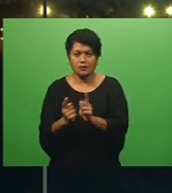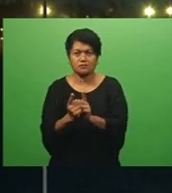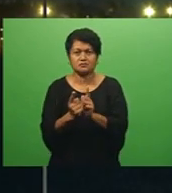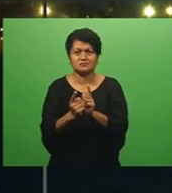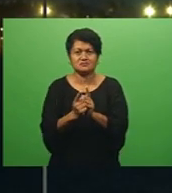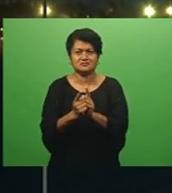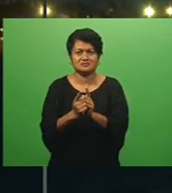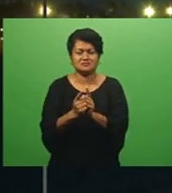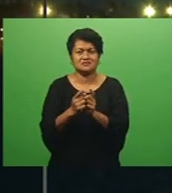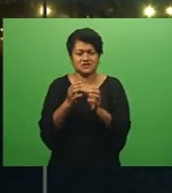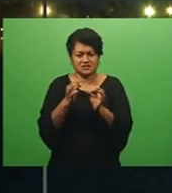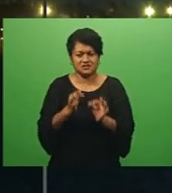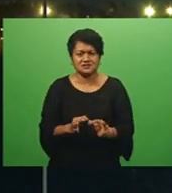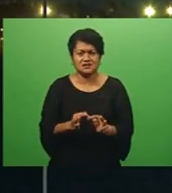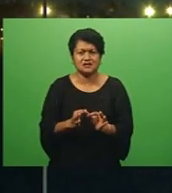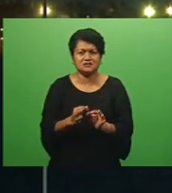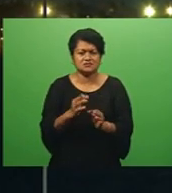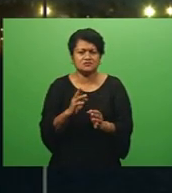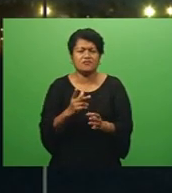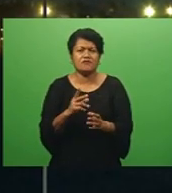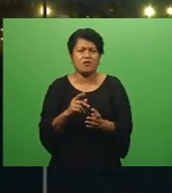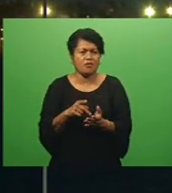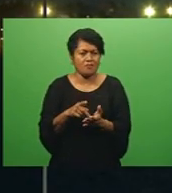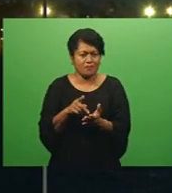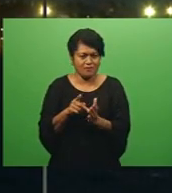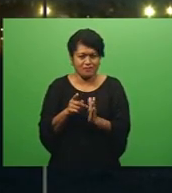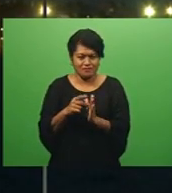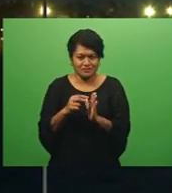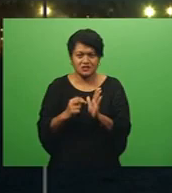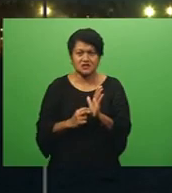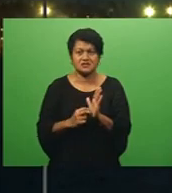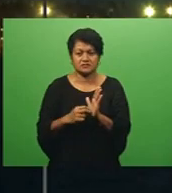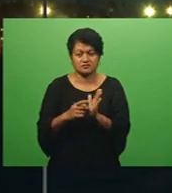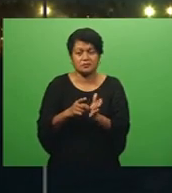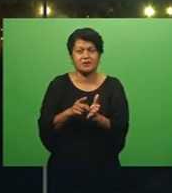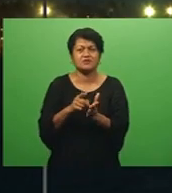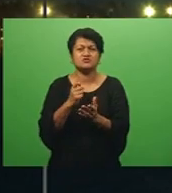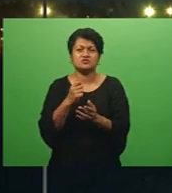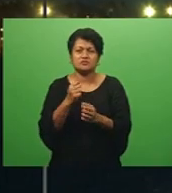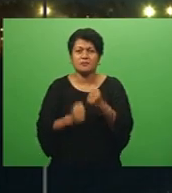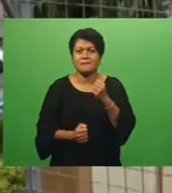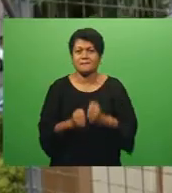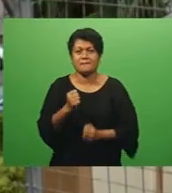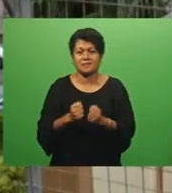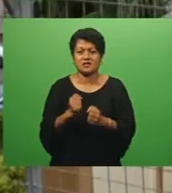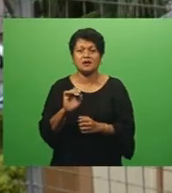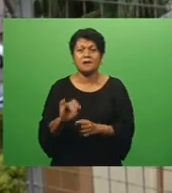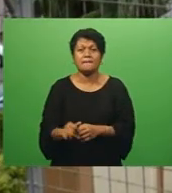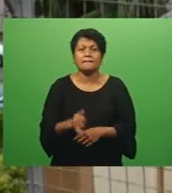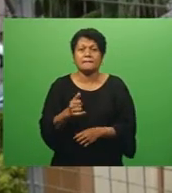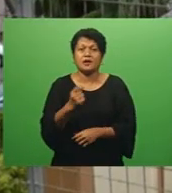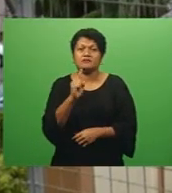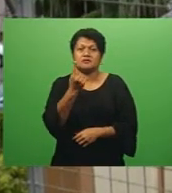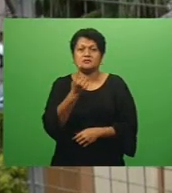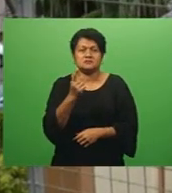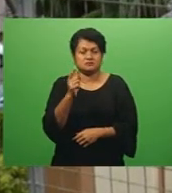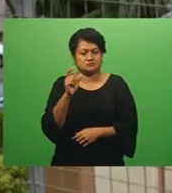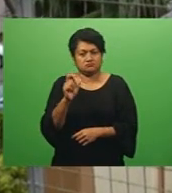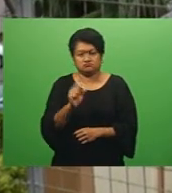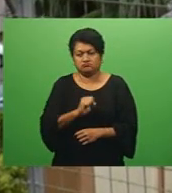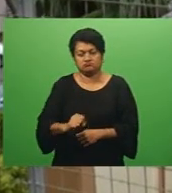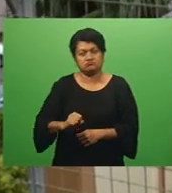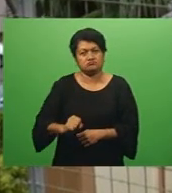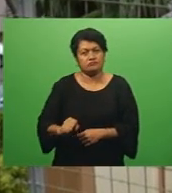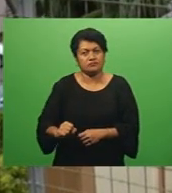its application for a permit to march and hold a rally in Suva on May 1st has been denied. FTUC in a statement says the reason